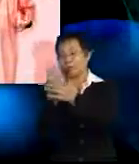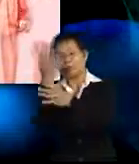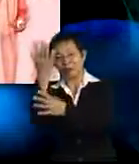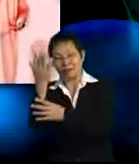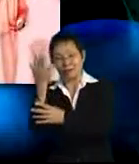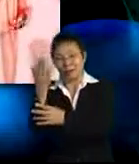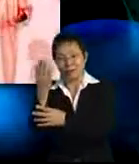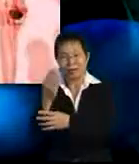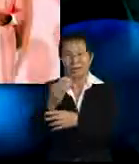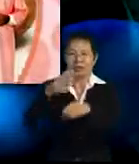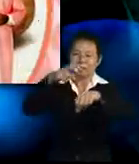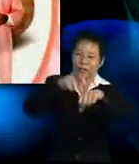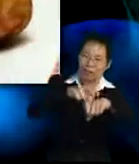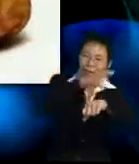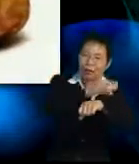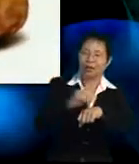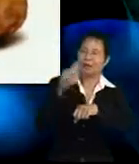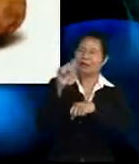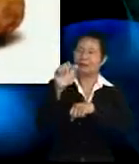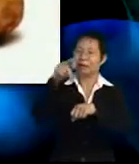as tapioca and potatoes.